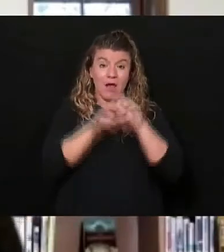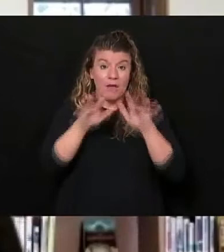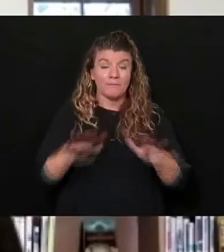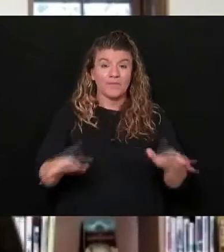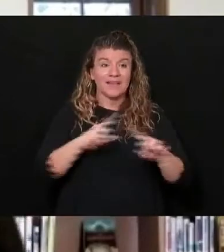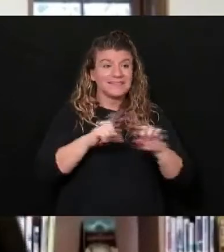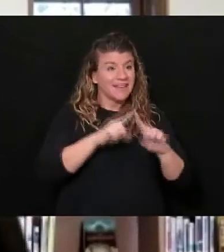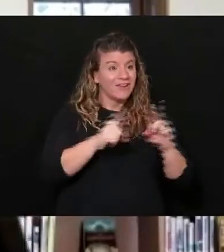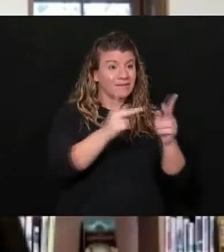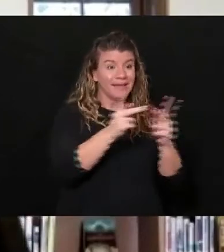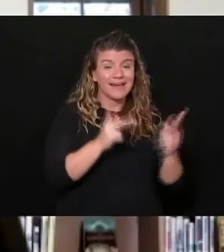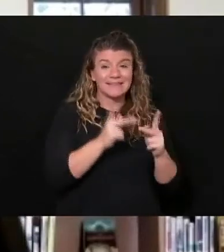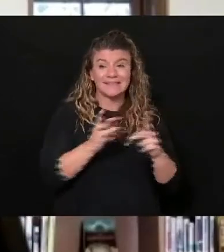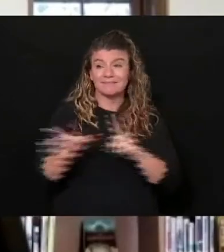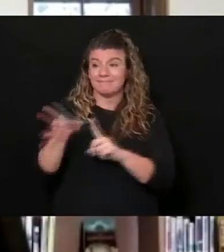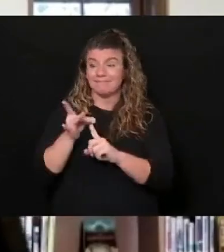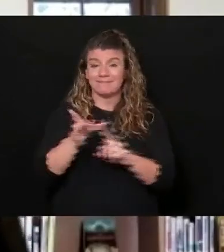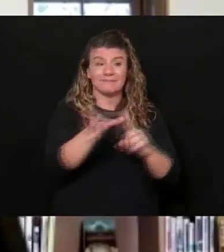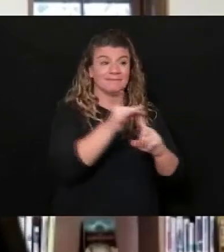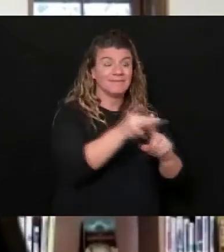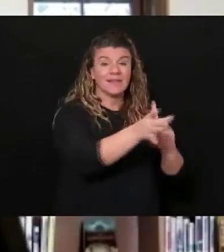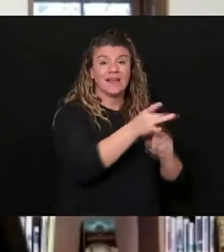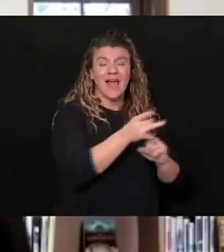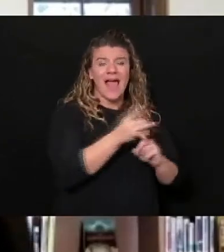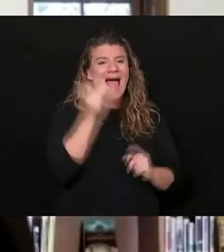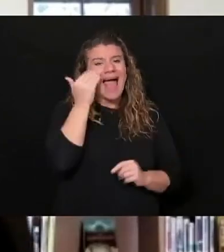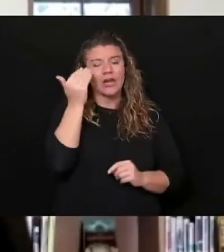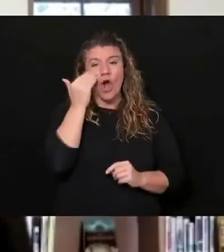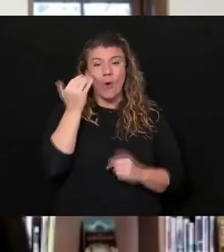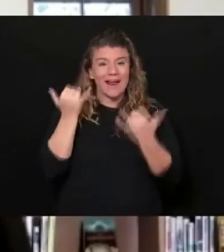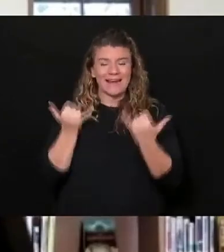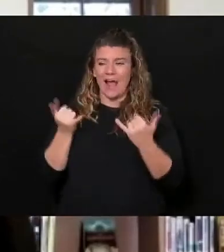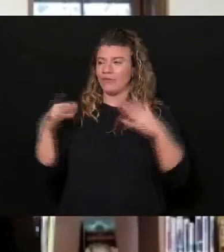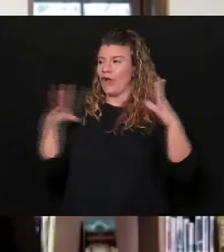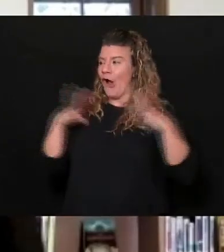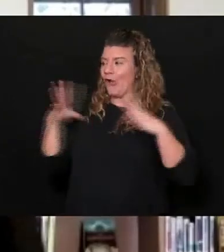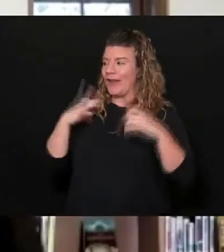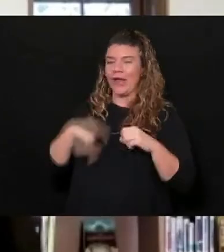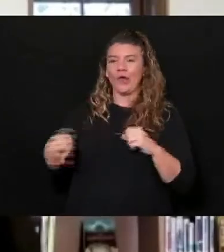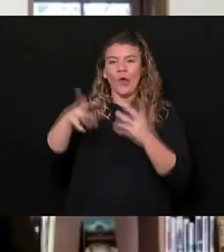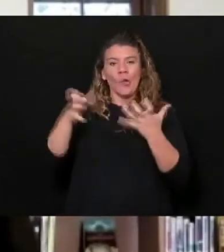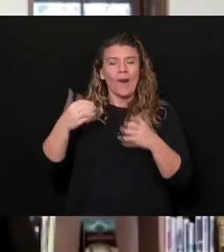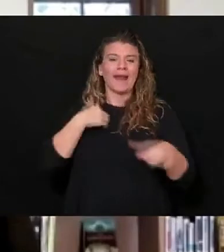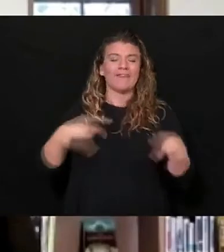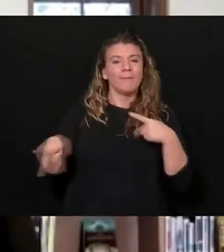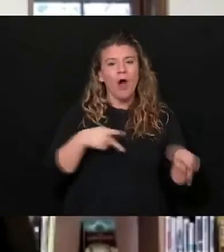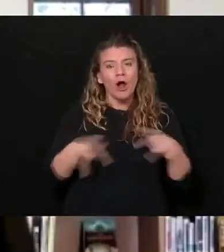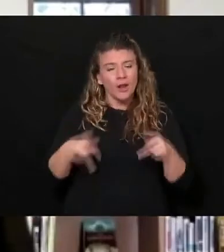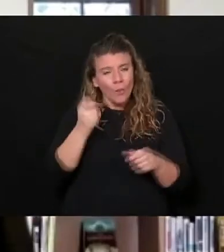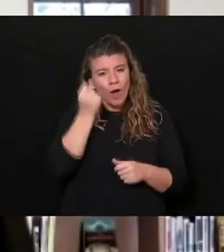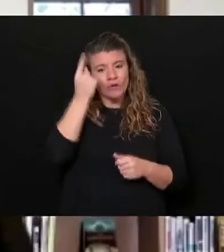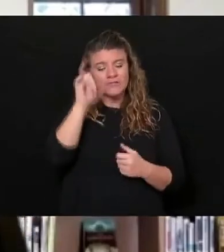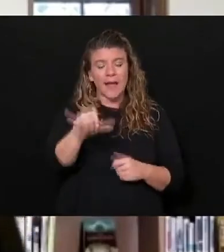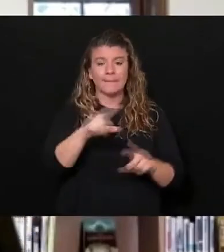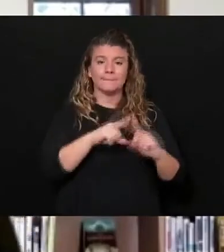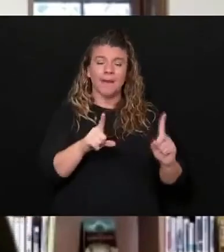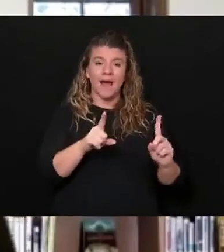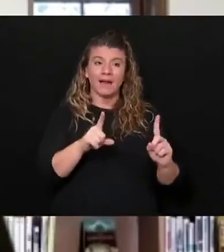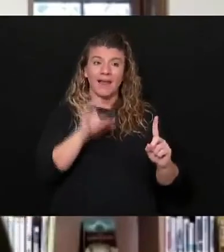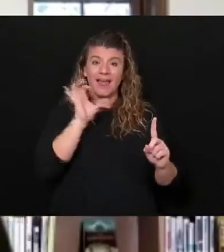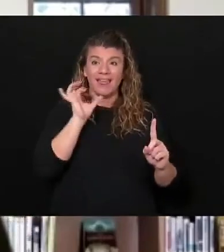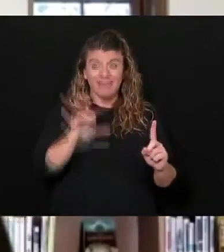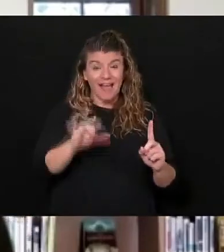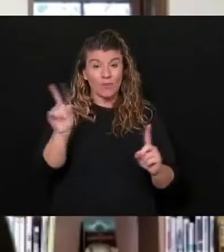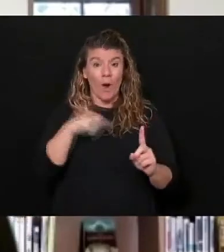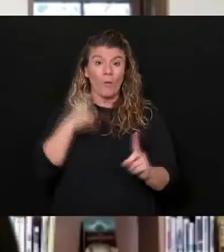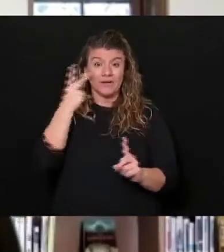modes as well. People do want to have some type of parties. We understand those reasonings, but those are the spreads that we are